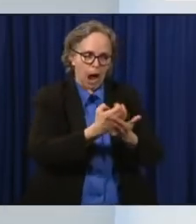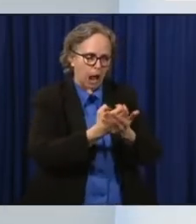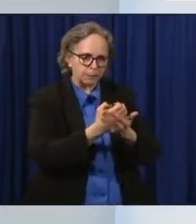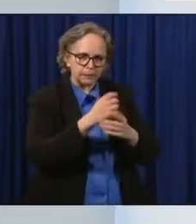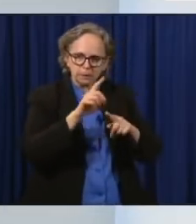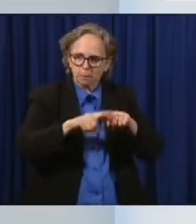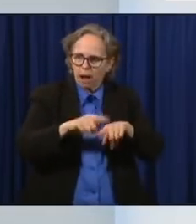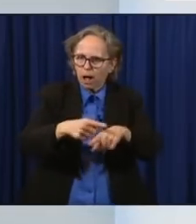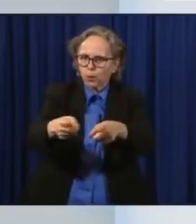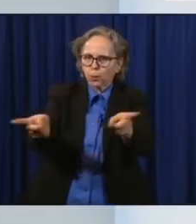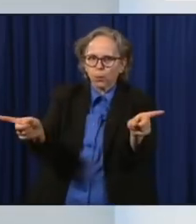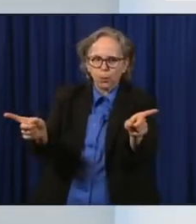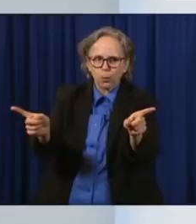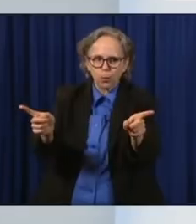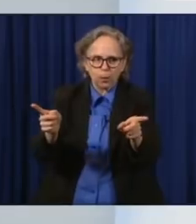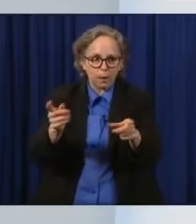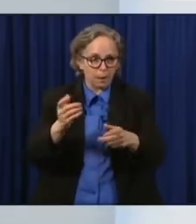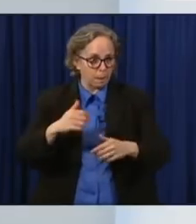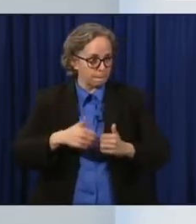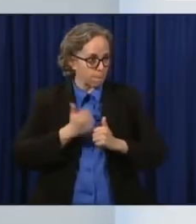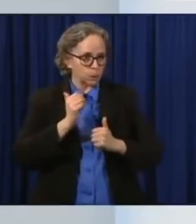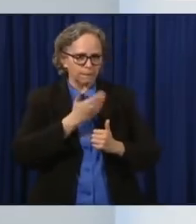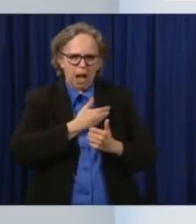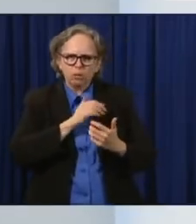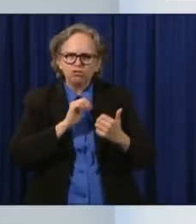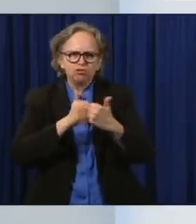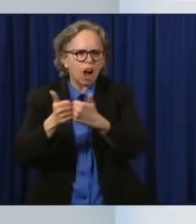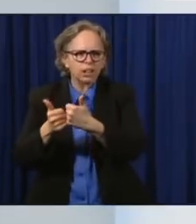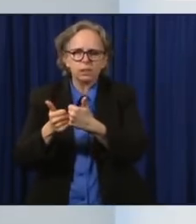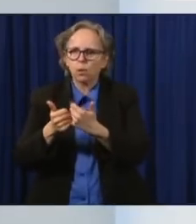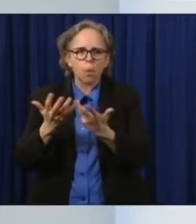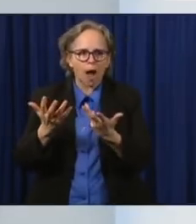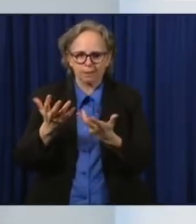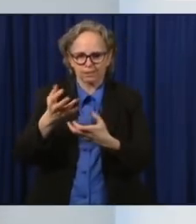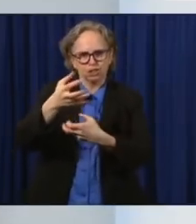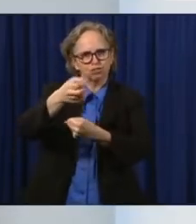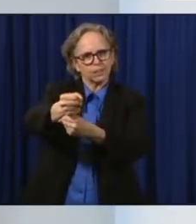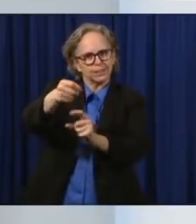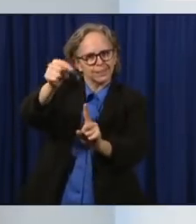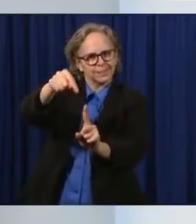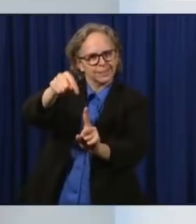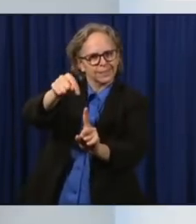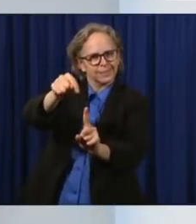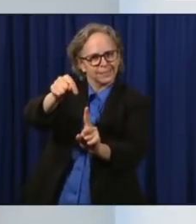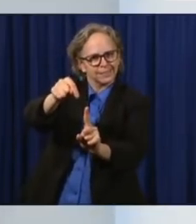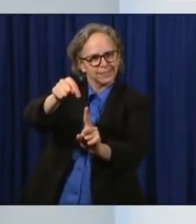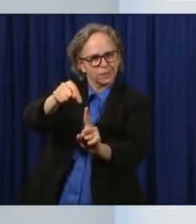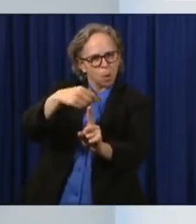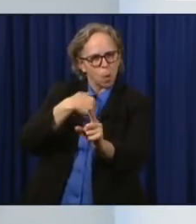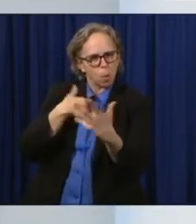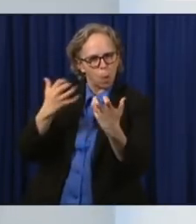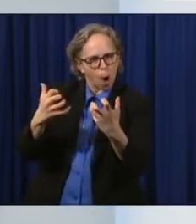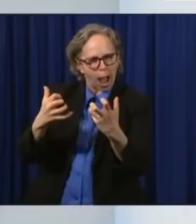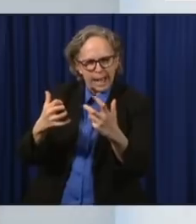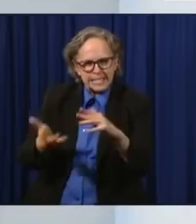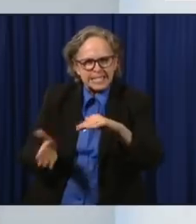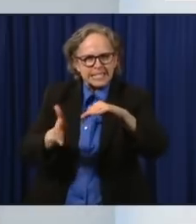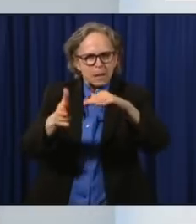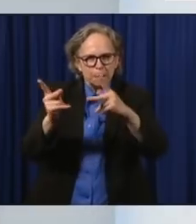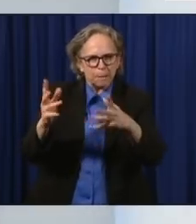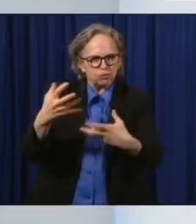that we do in life are based on, is that trust. And we want to build trust in this process, not violate it.